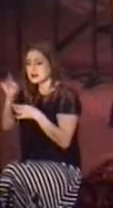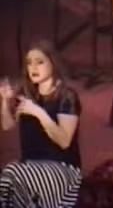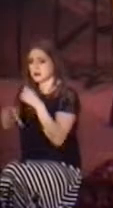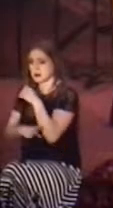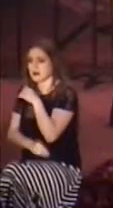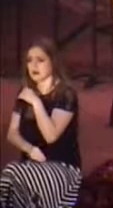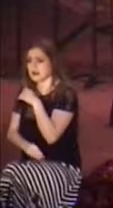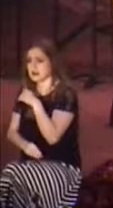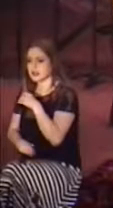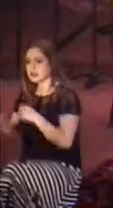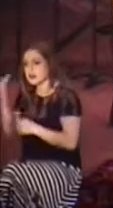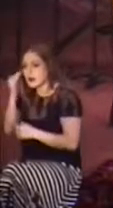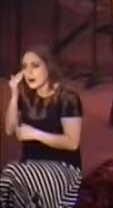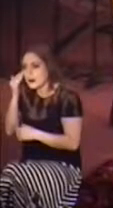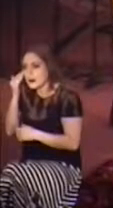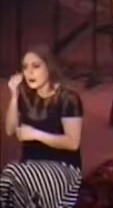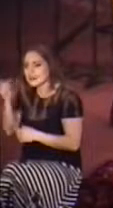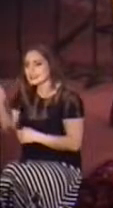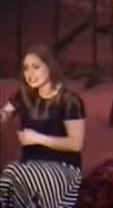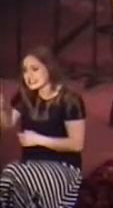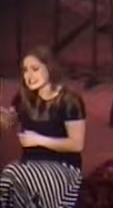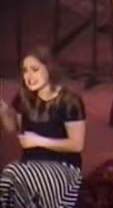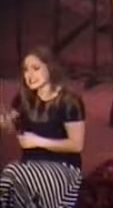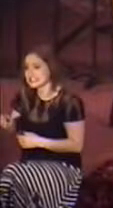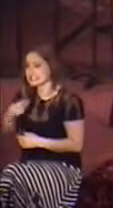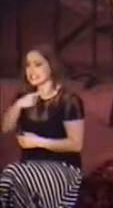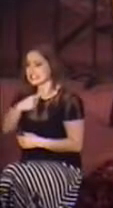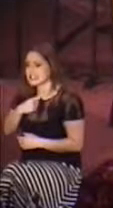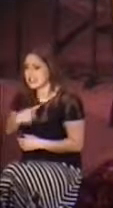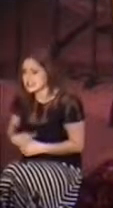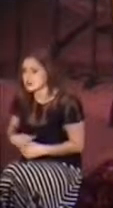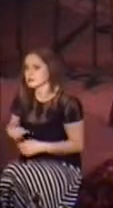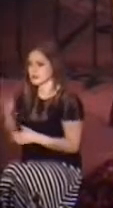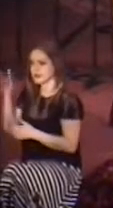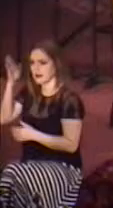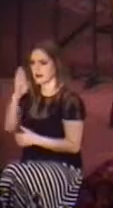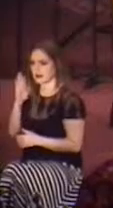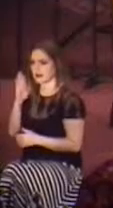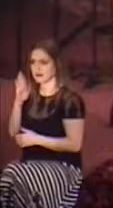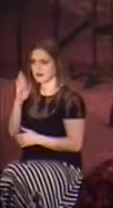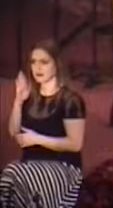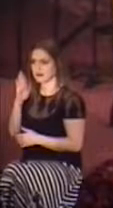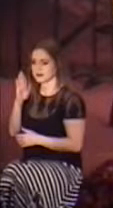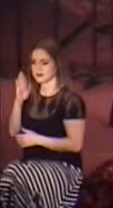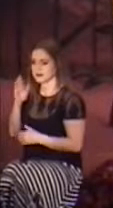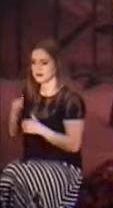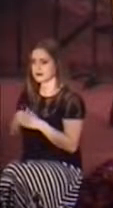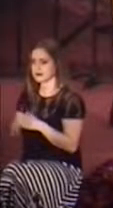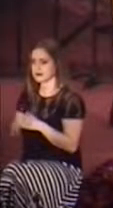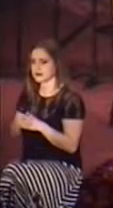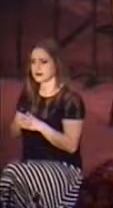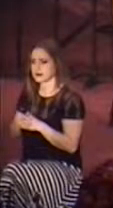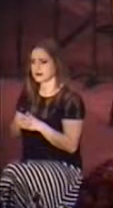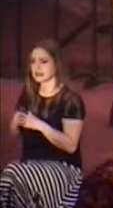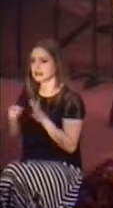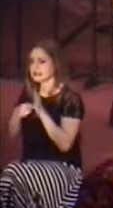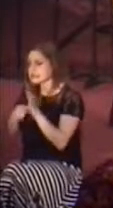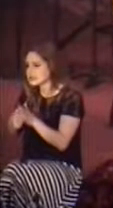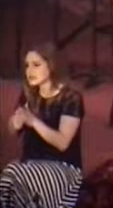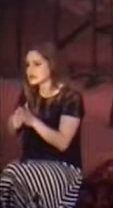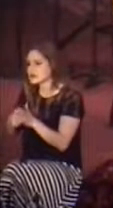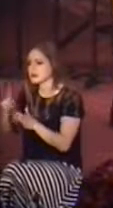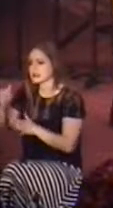their spiritual poverty, they know that they have it and they need desperately God. That's what he's talking about when he talks about the poor there. When he gives the example of the tax